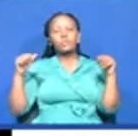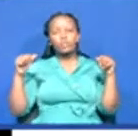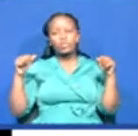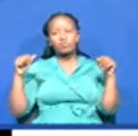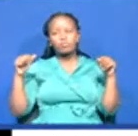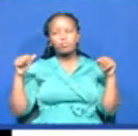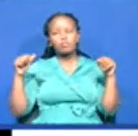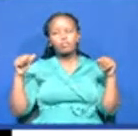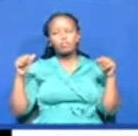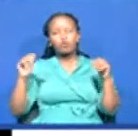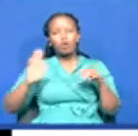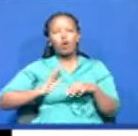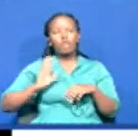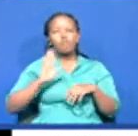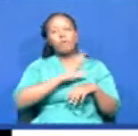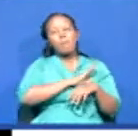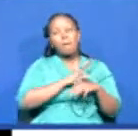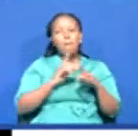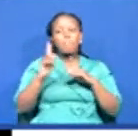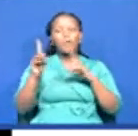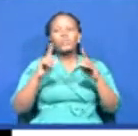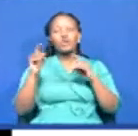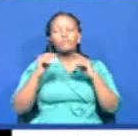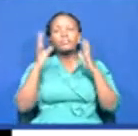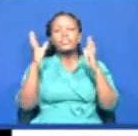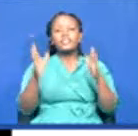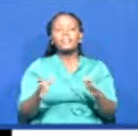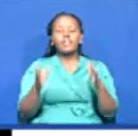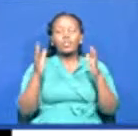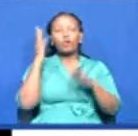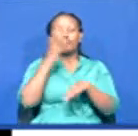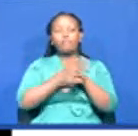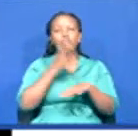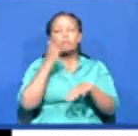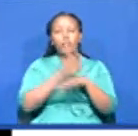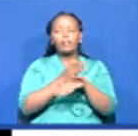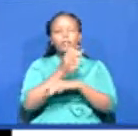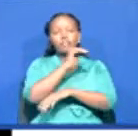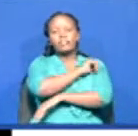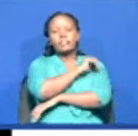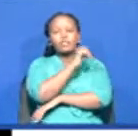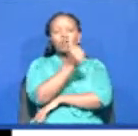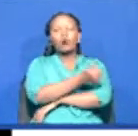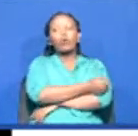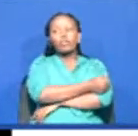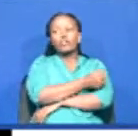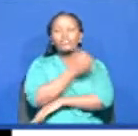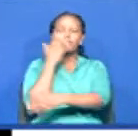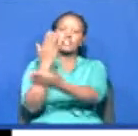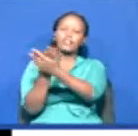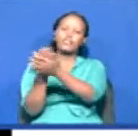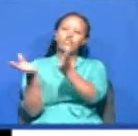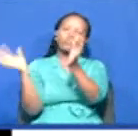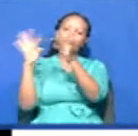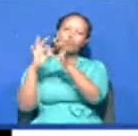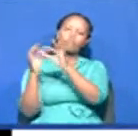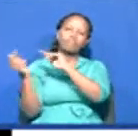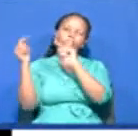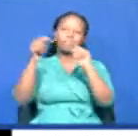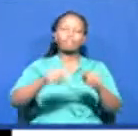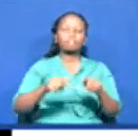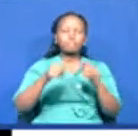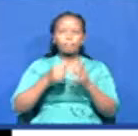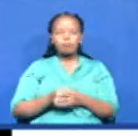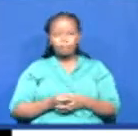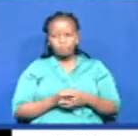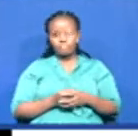of Board of Directors of Anti-Counterfeit Authority. Flora Motahi, thank you for joining us. A clap for her.